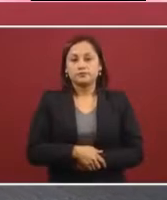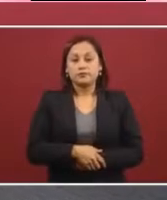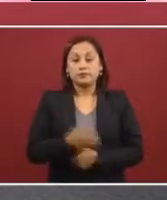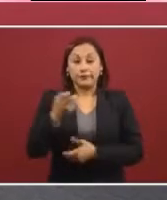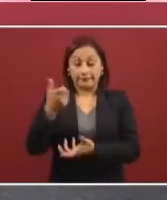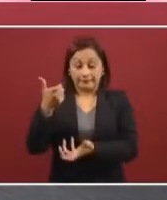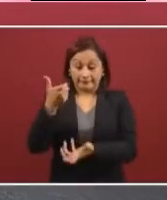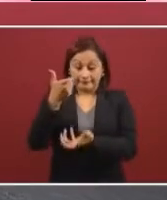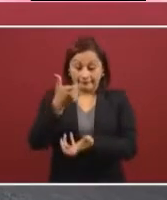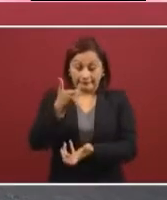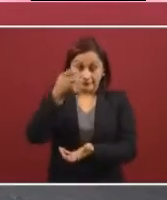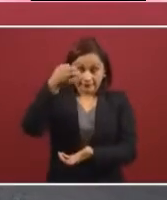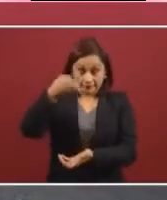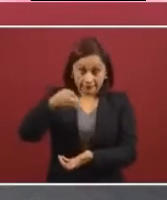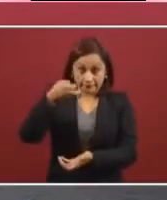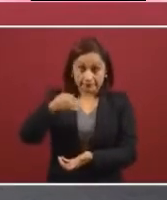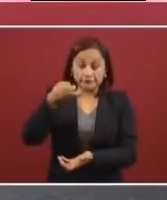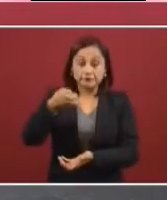And that fund